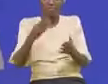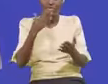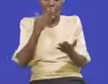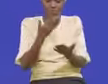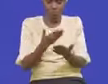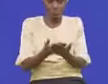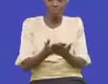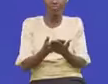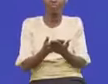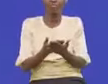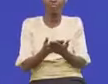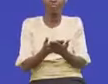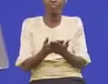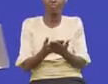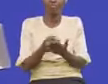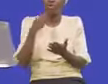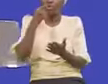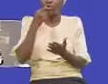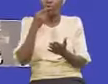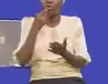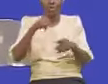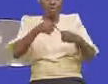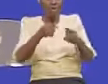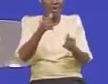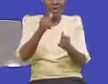amasicha khale nunyu wom